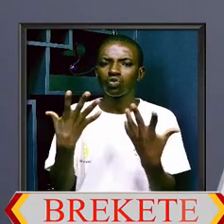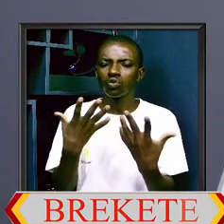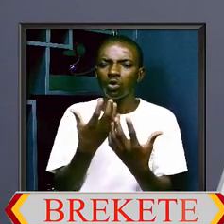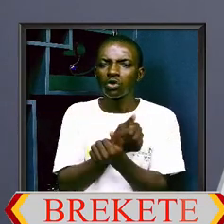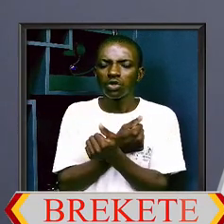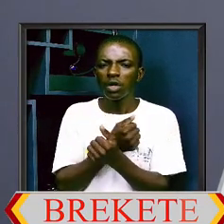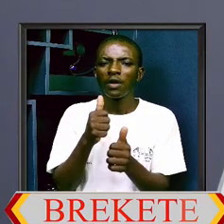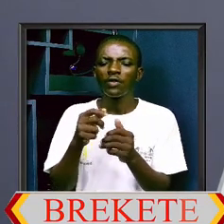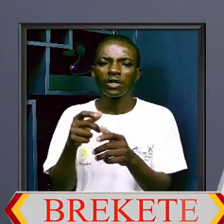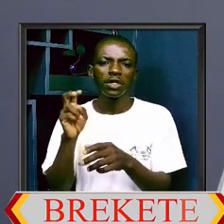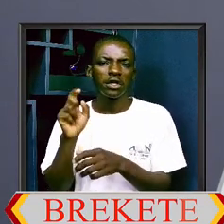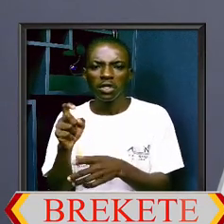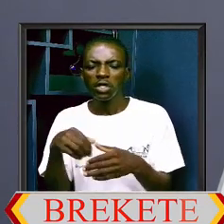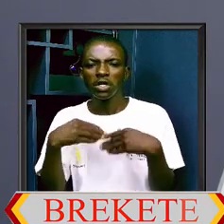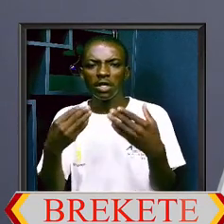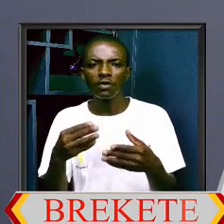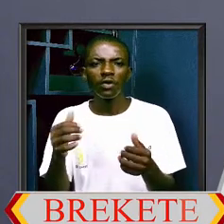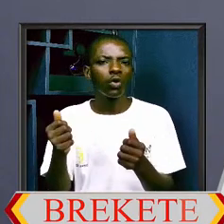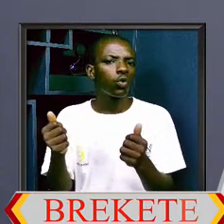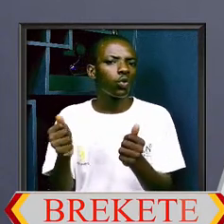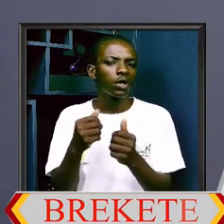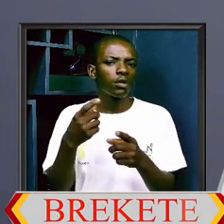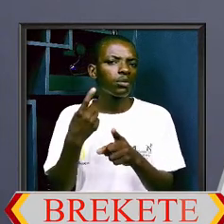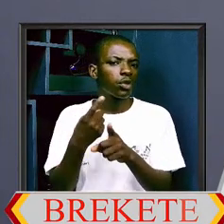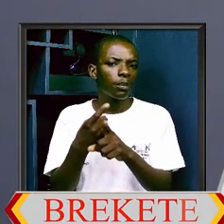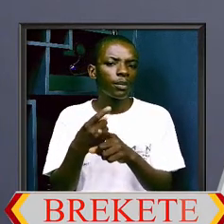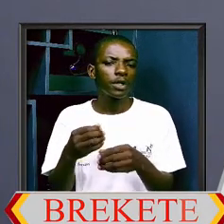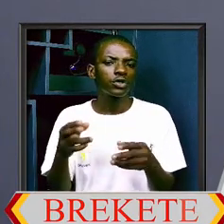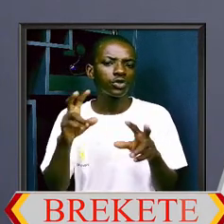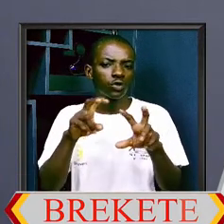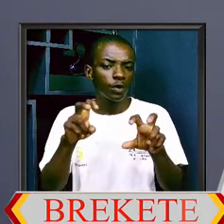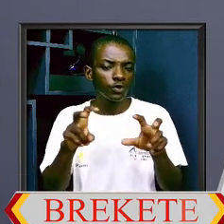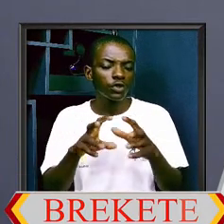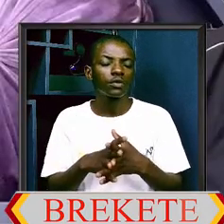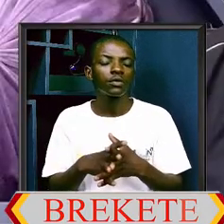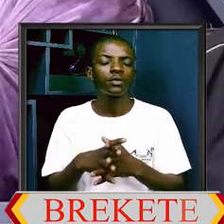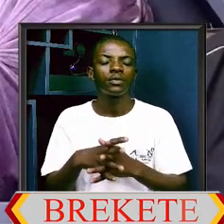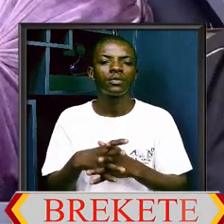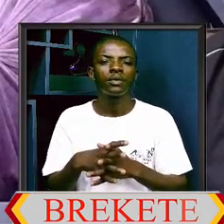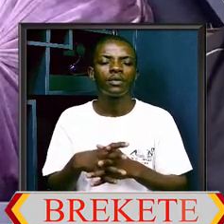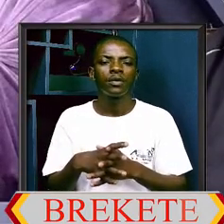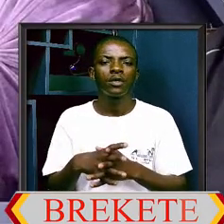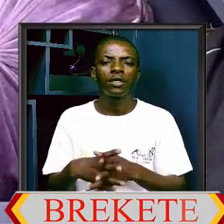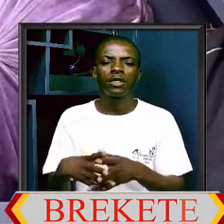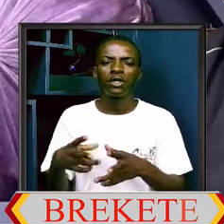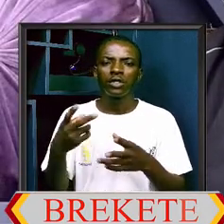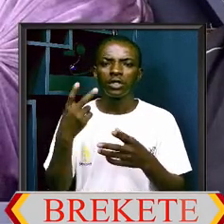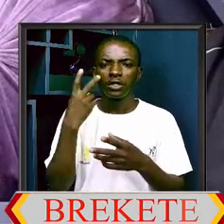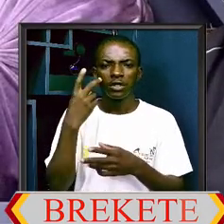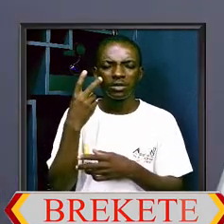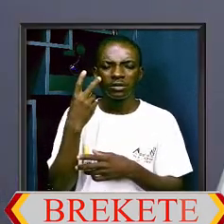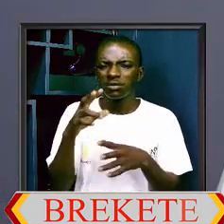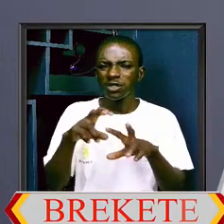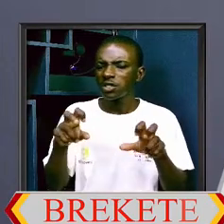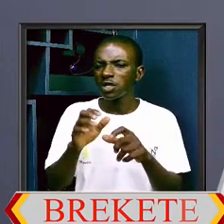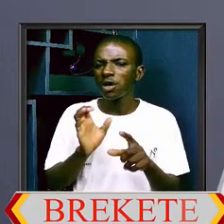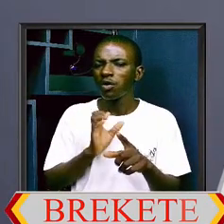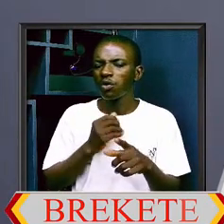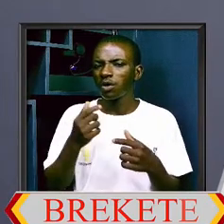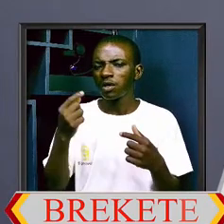everything where they need they give them everything where they give without proper supervision make we check our